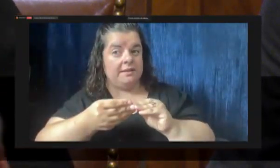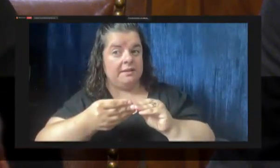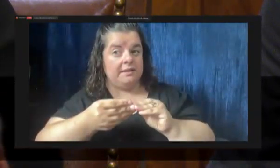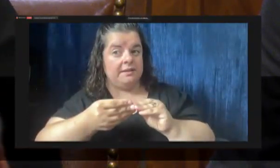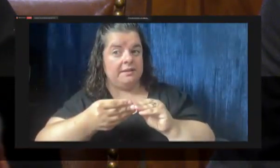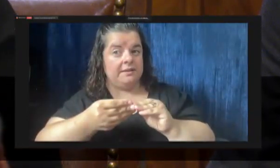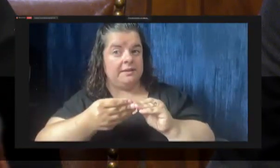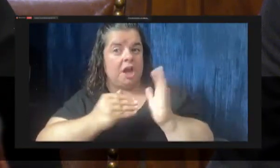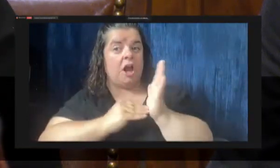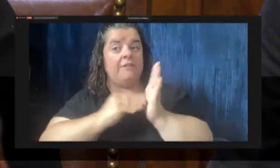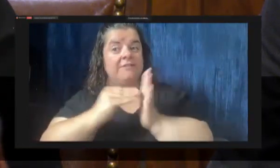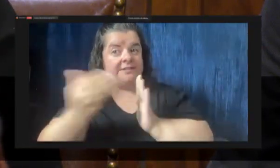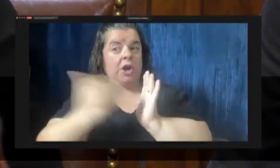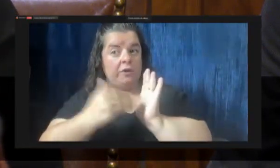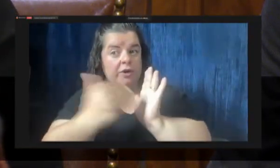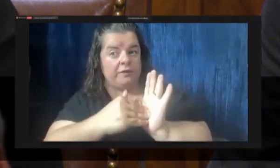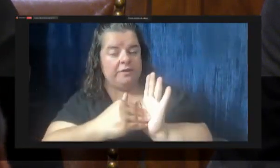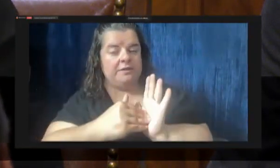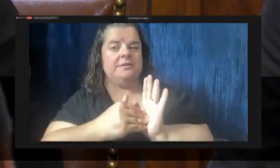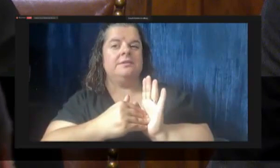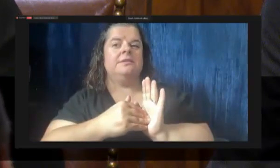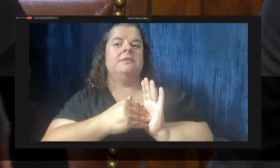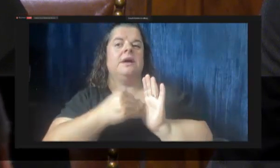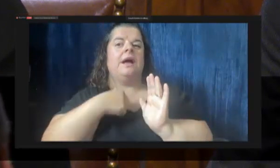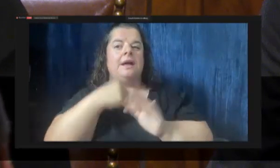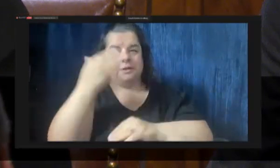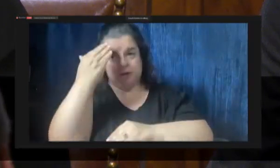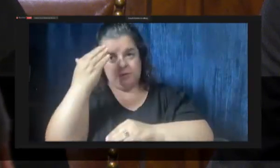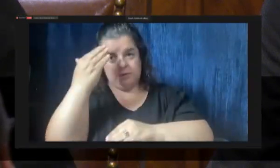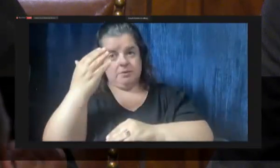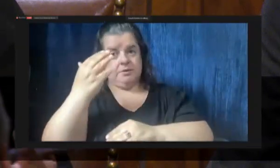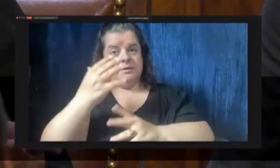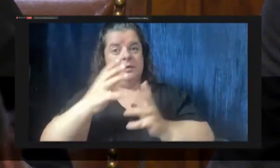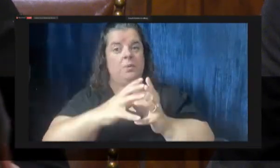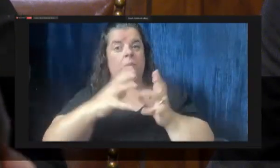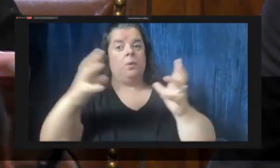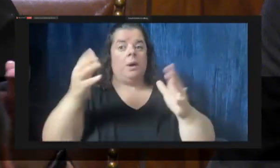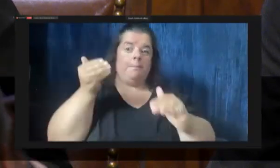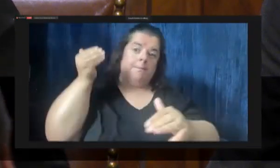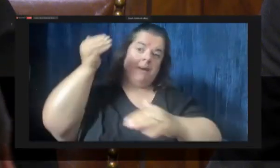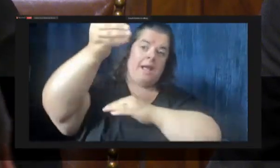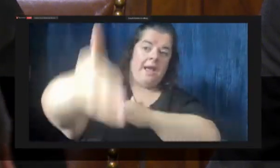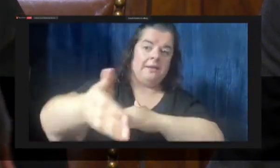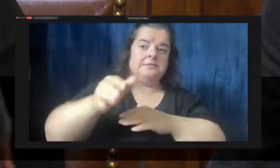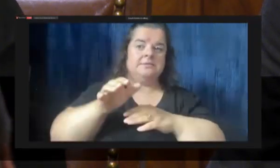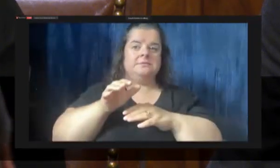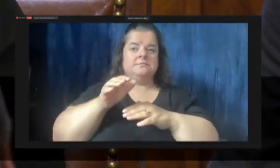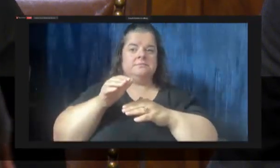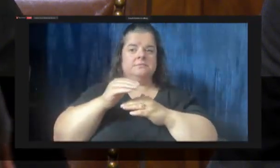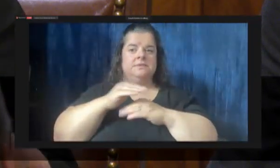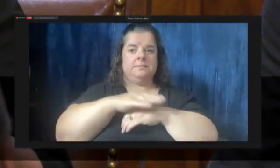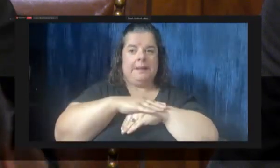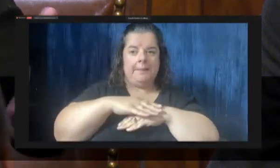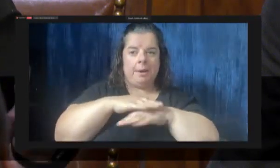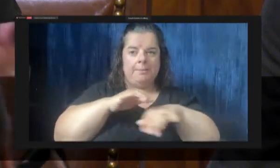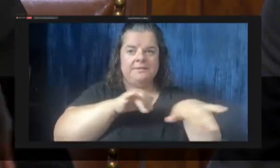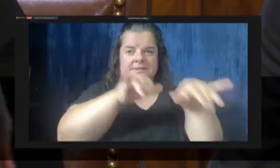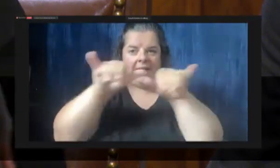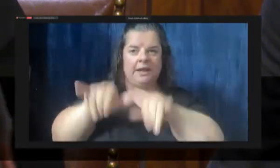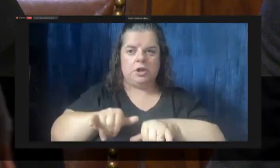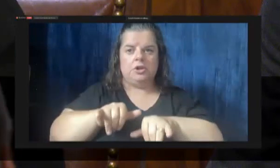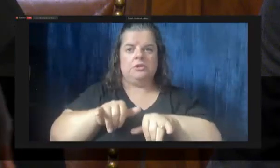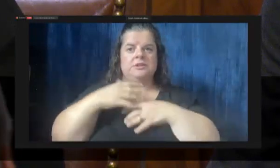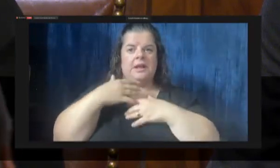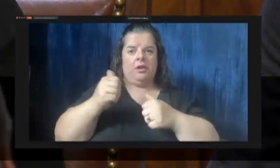often, and I certainly know that we are vastly beyond the minimum standards, or you know, the healthy